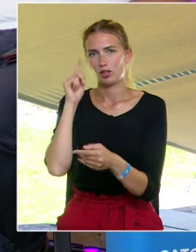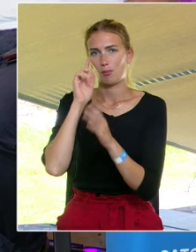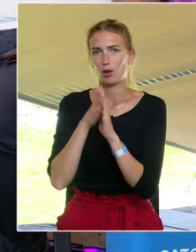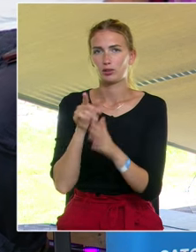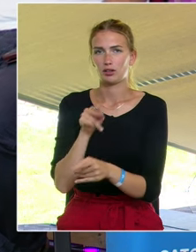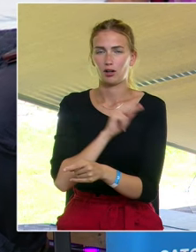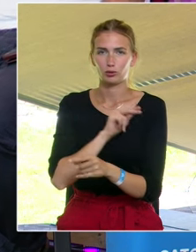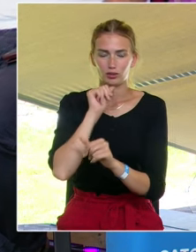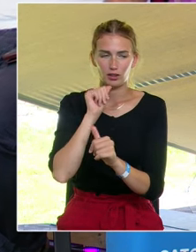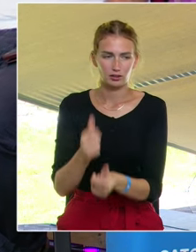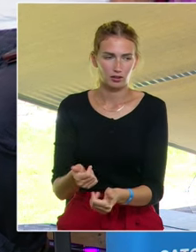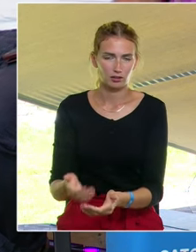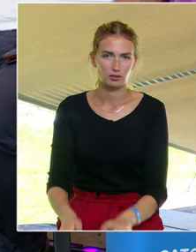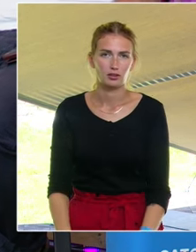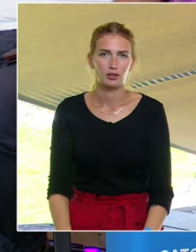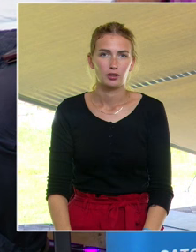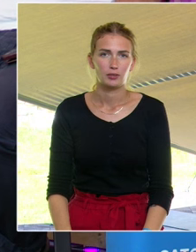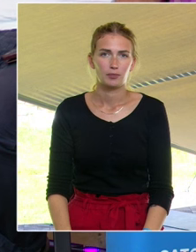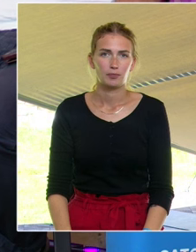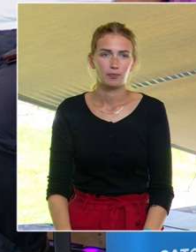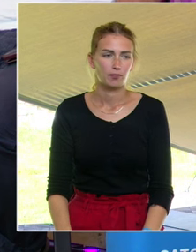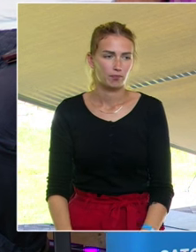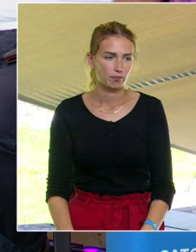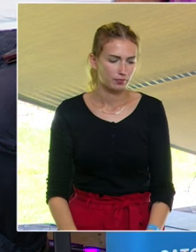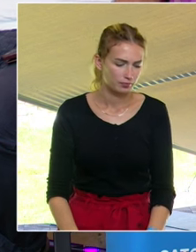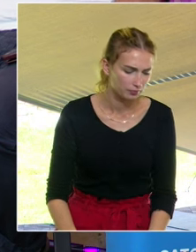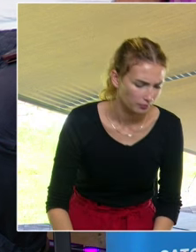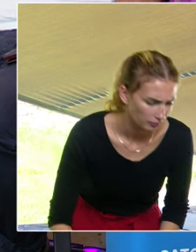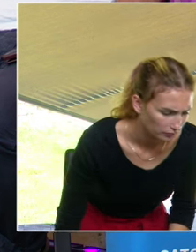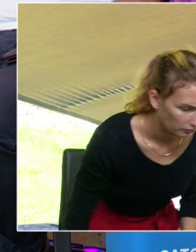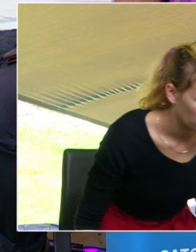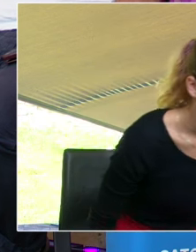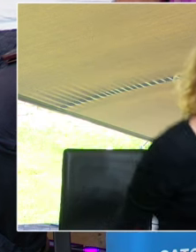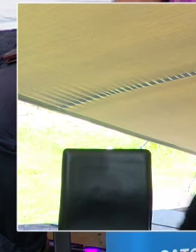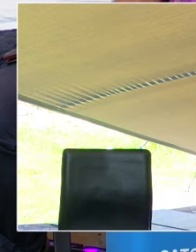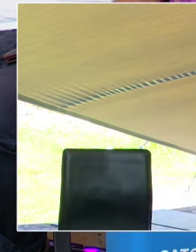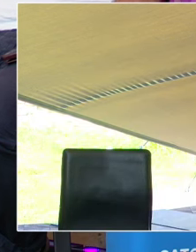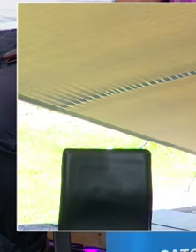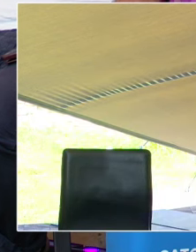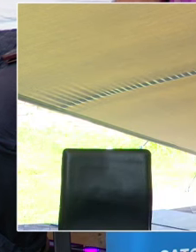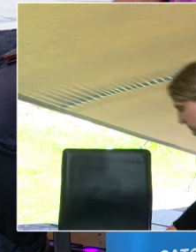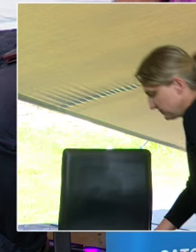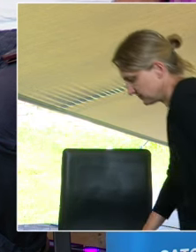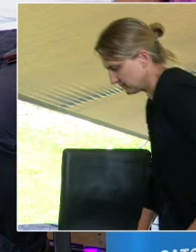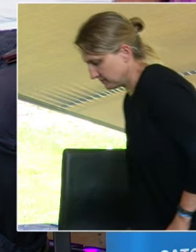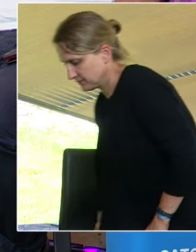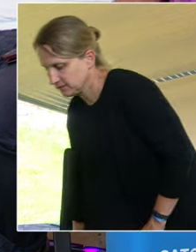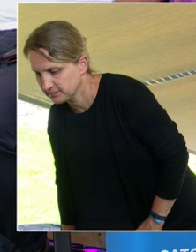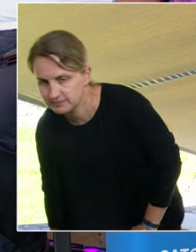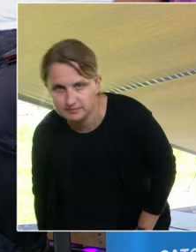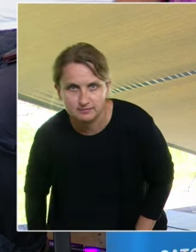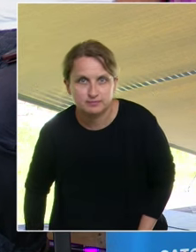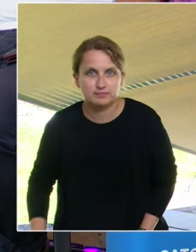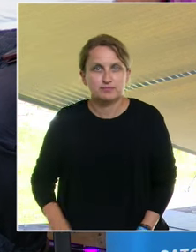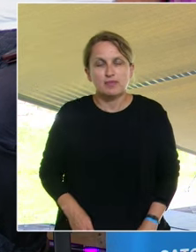kids. Tommy Cash and Temnikova Kasela is a very well known and very well represented